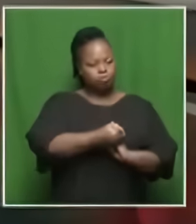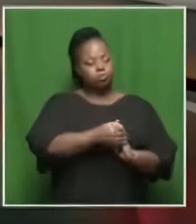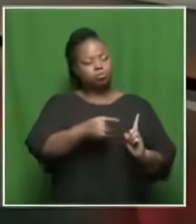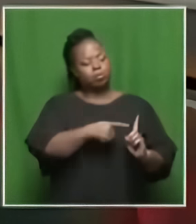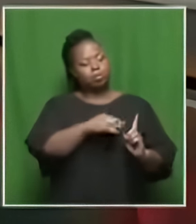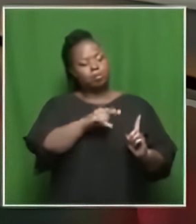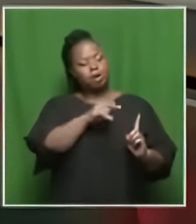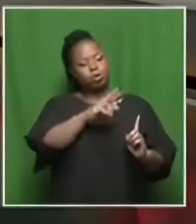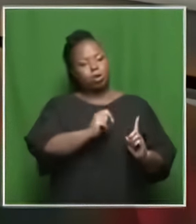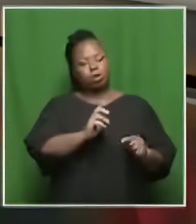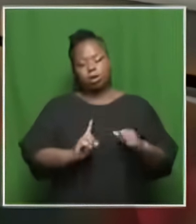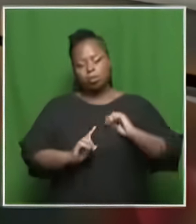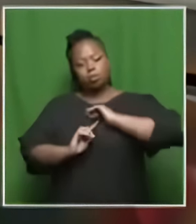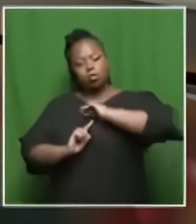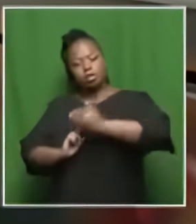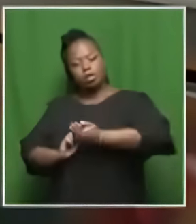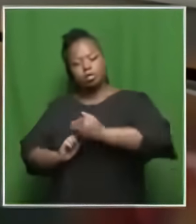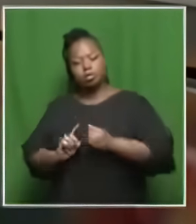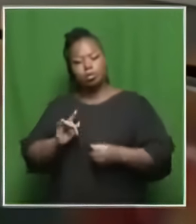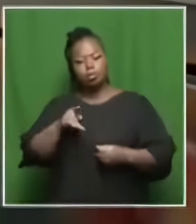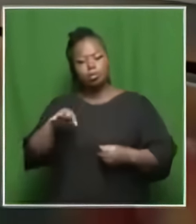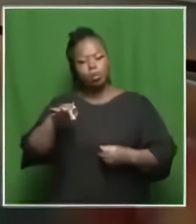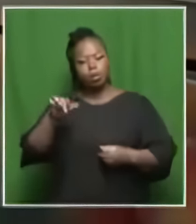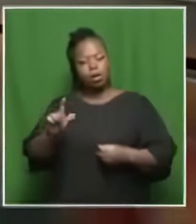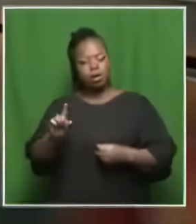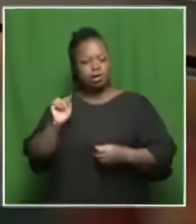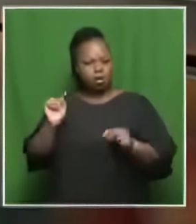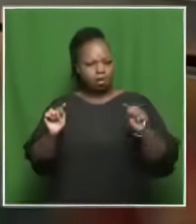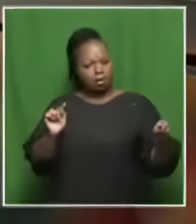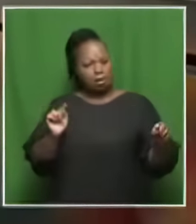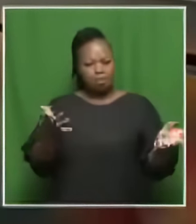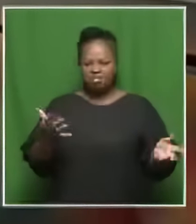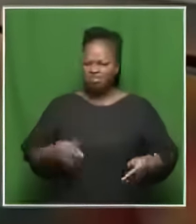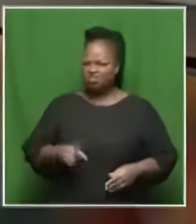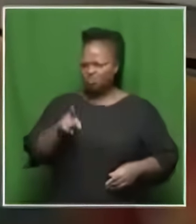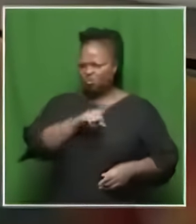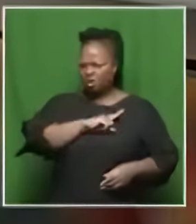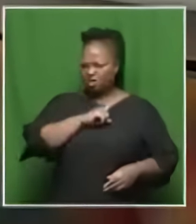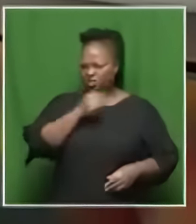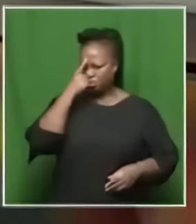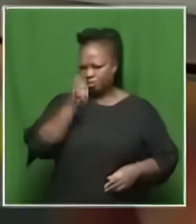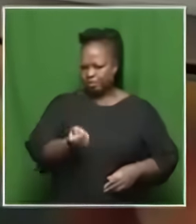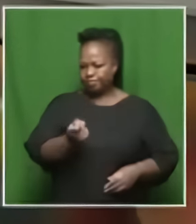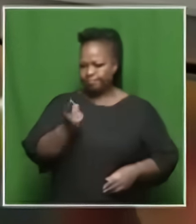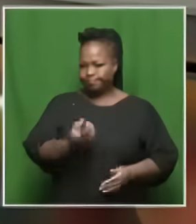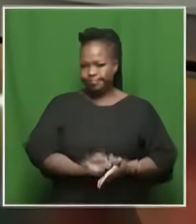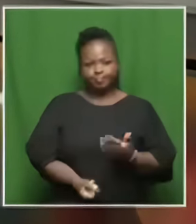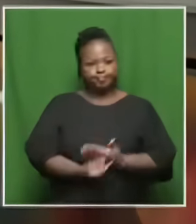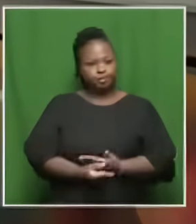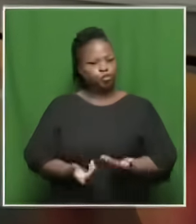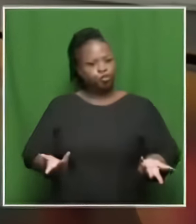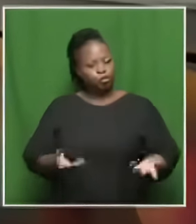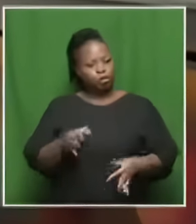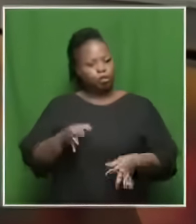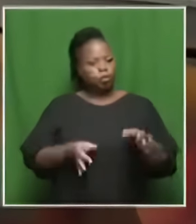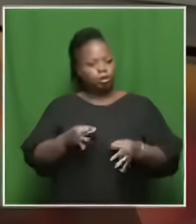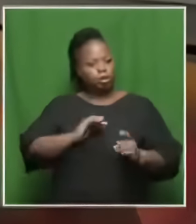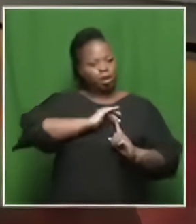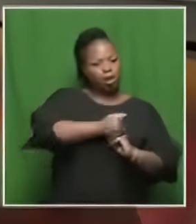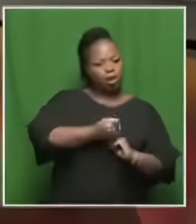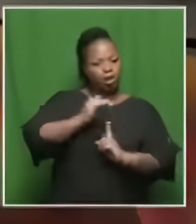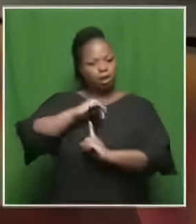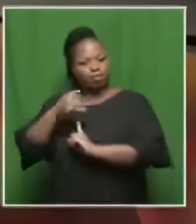Brown Mokhotsi and Paul O'Sullivan. But let's get into it. Why do you believe that this is a case of political